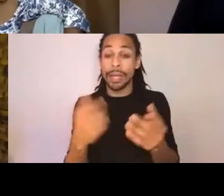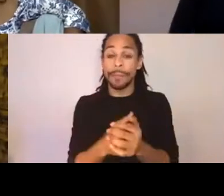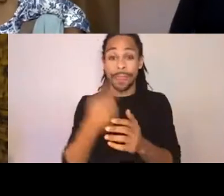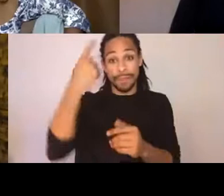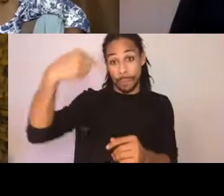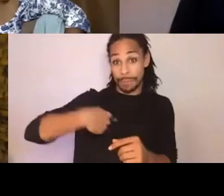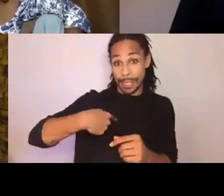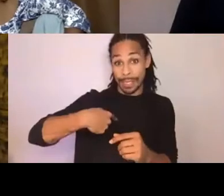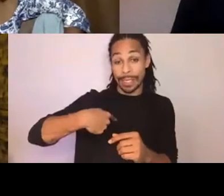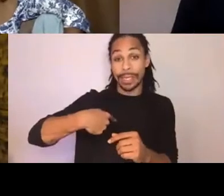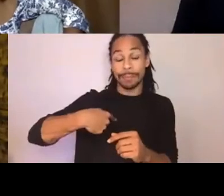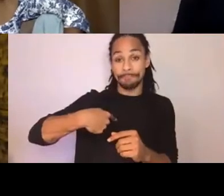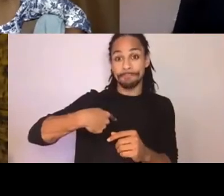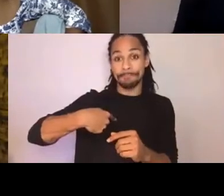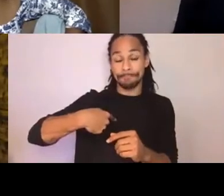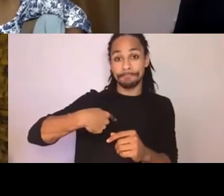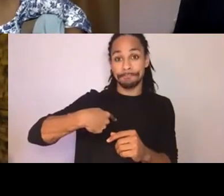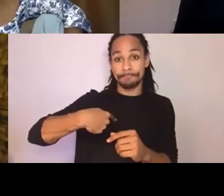that